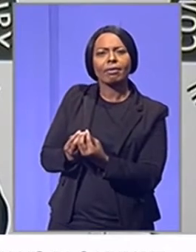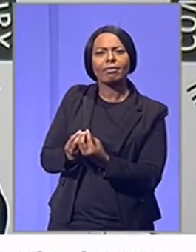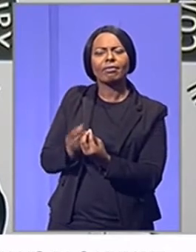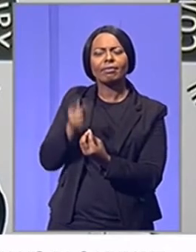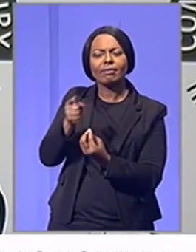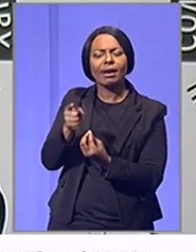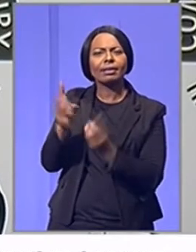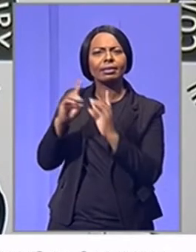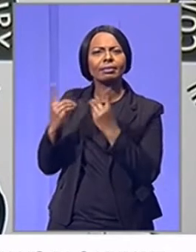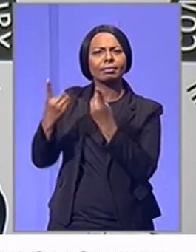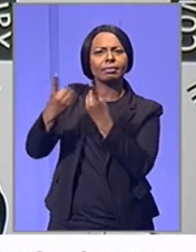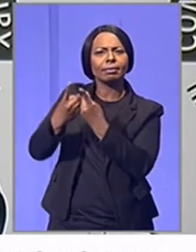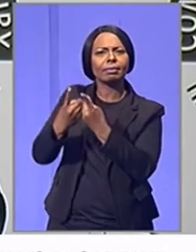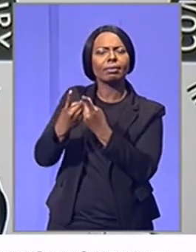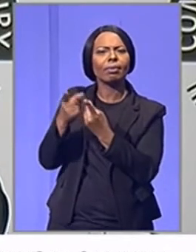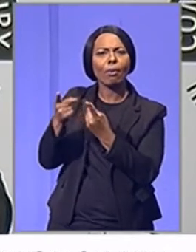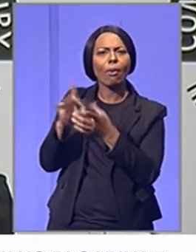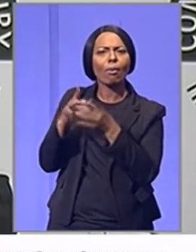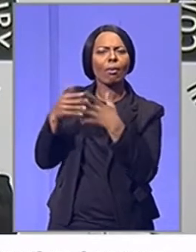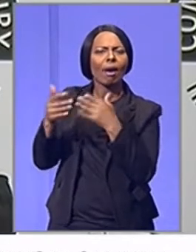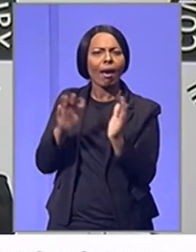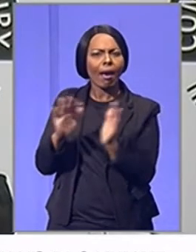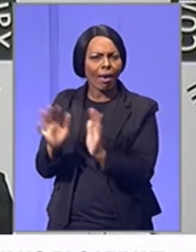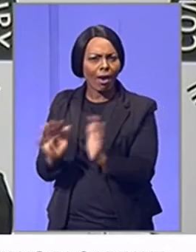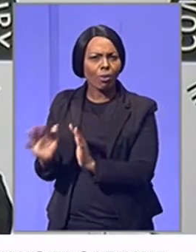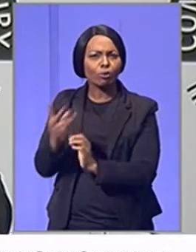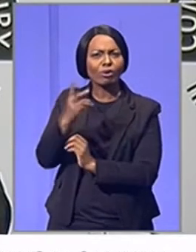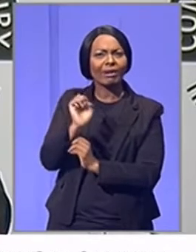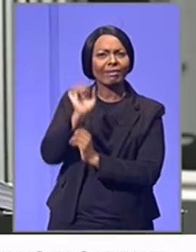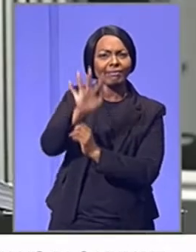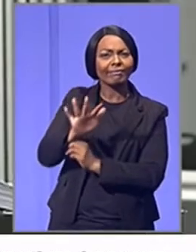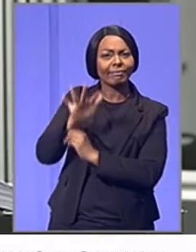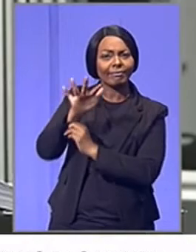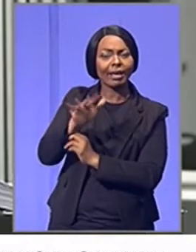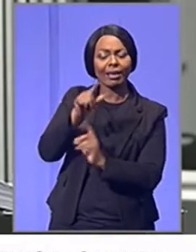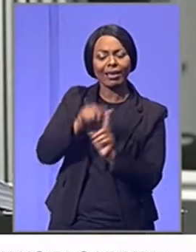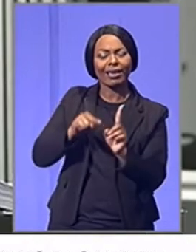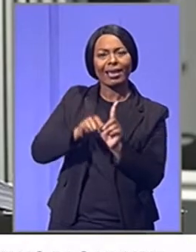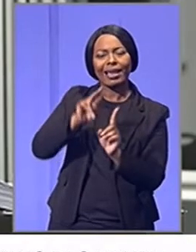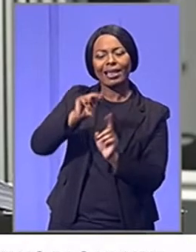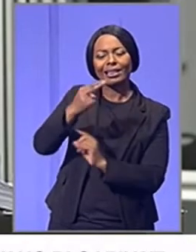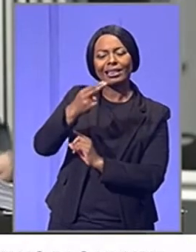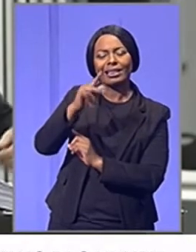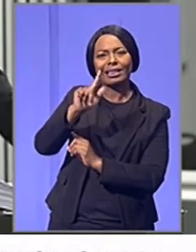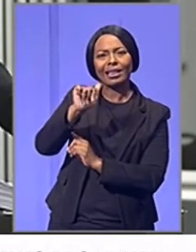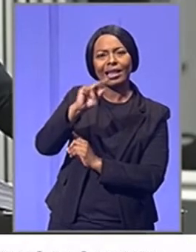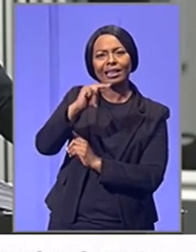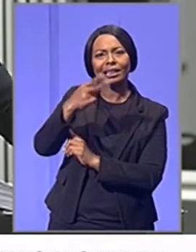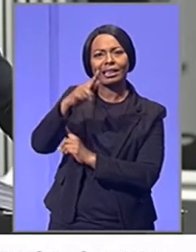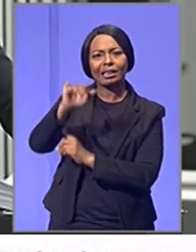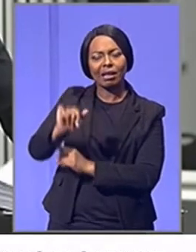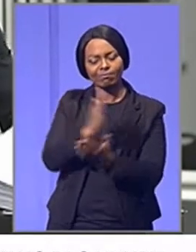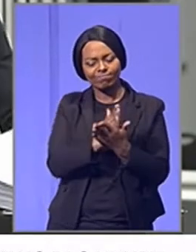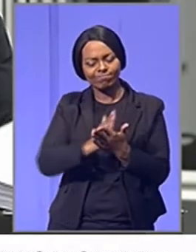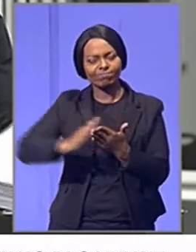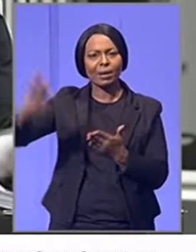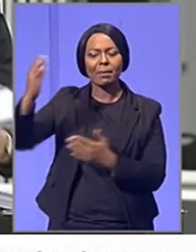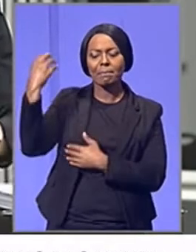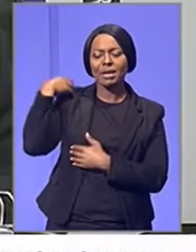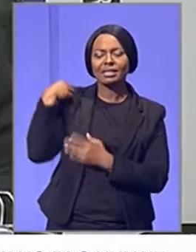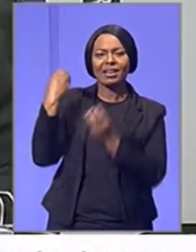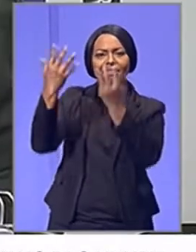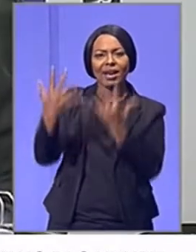a bosetšhaba. Ka Sedimonthole wa 2015, Nhlanhlanene o ne a tlosiwa mo maemong a tona ya matlotlo mme ga